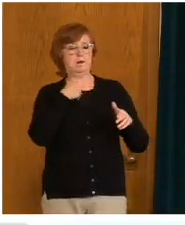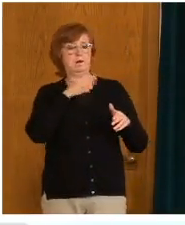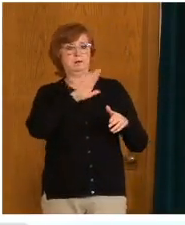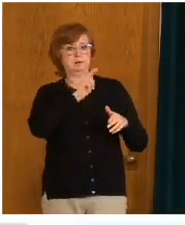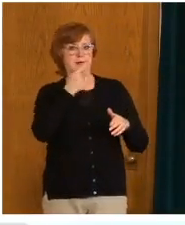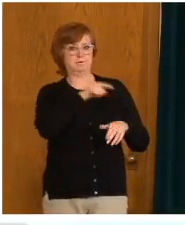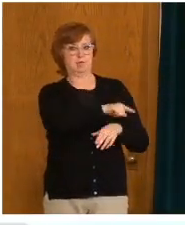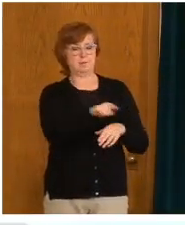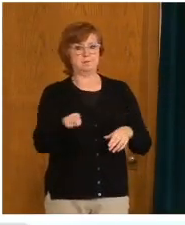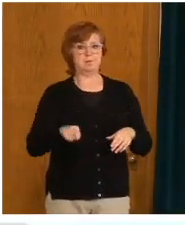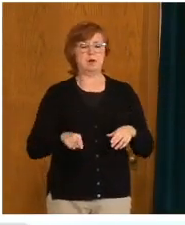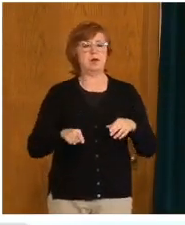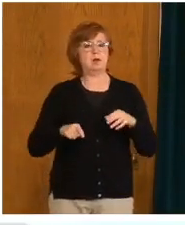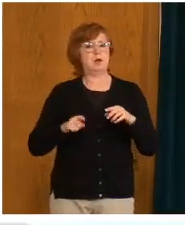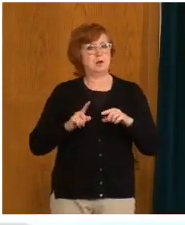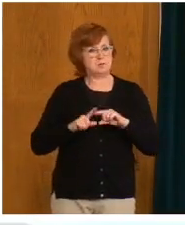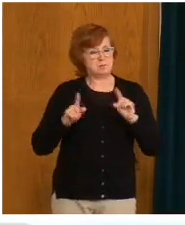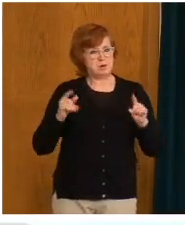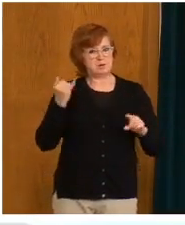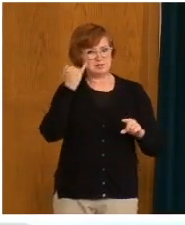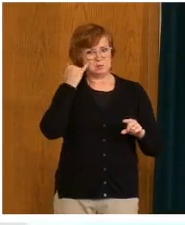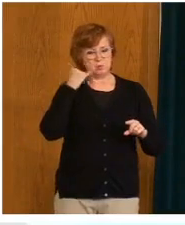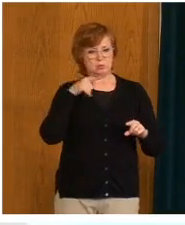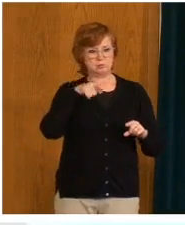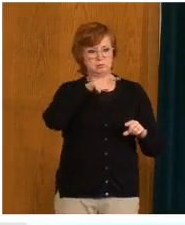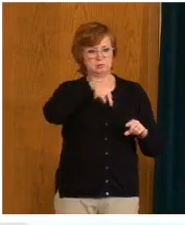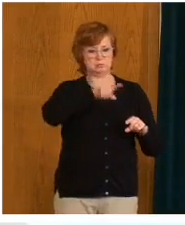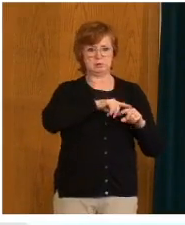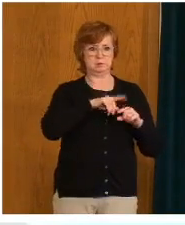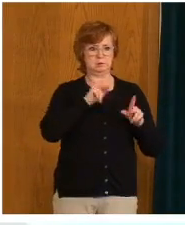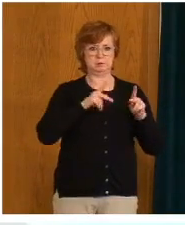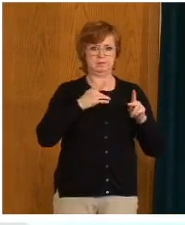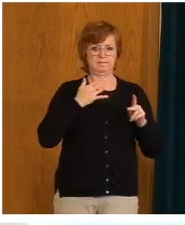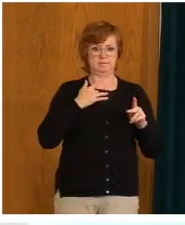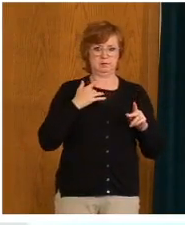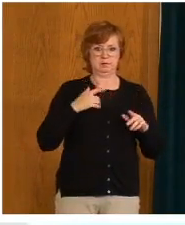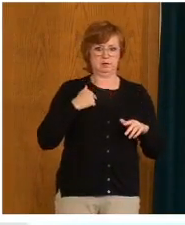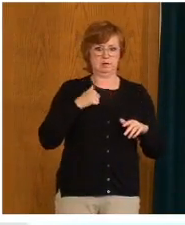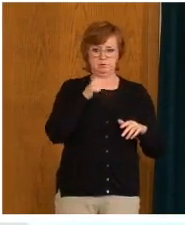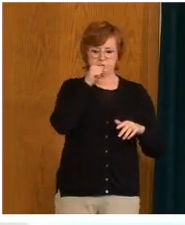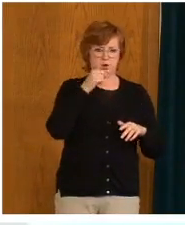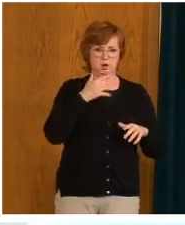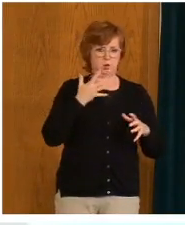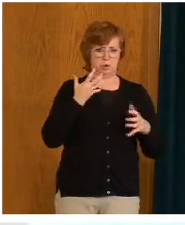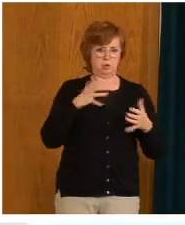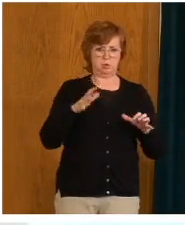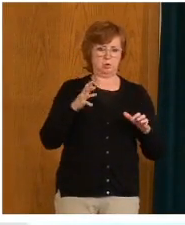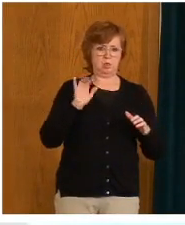concerns or who may be of a younger age, we are still waiting for some guidance